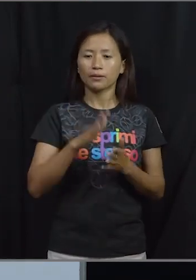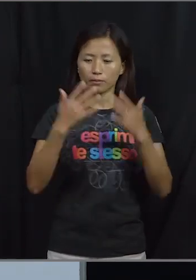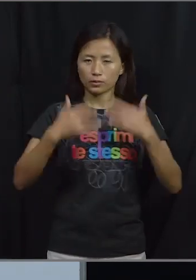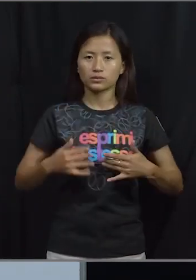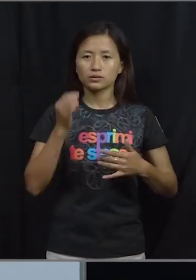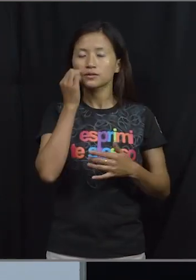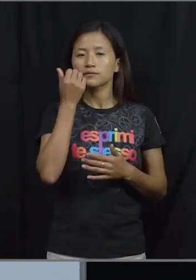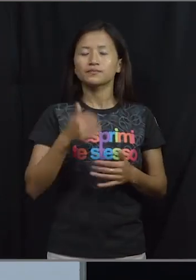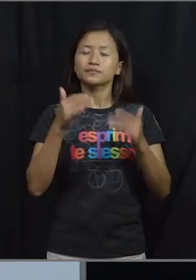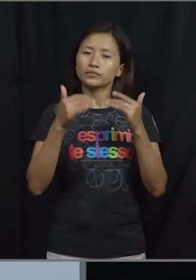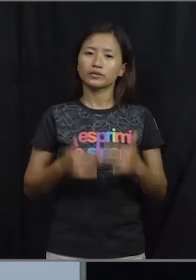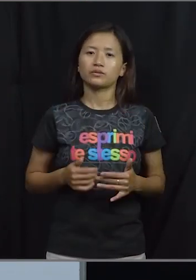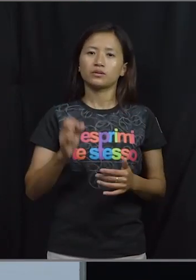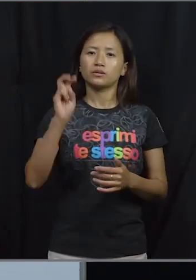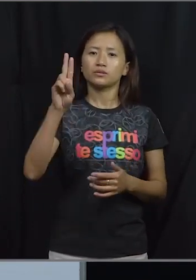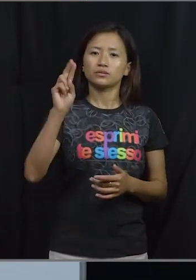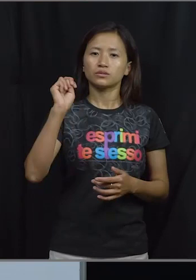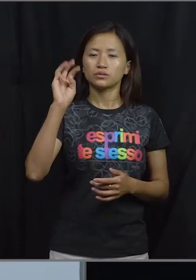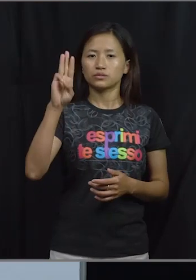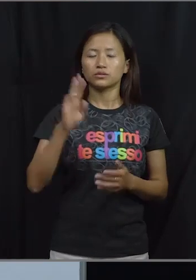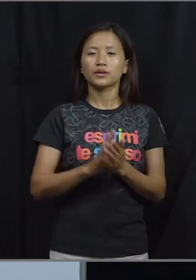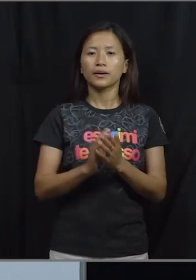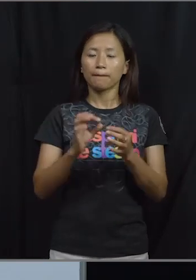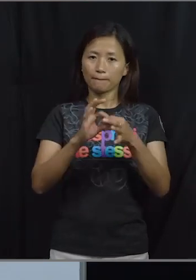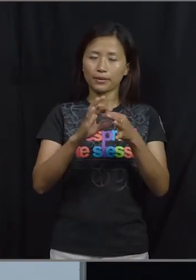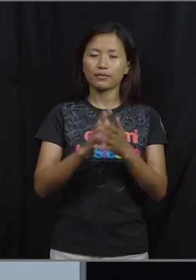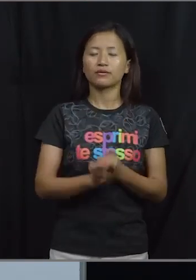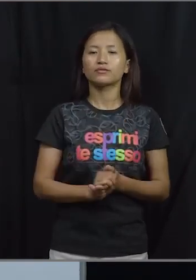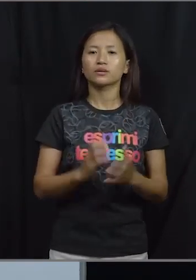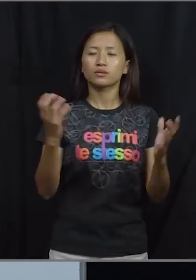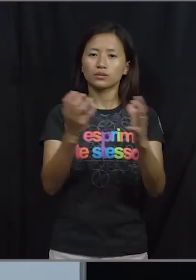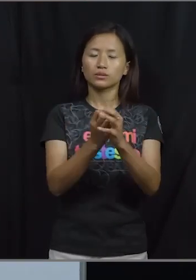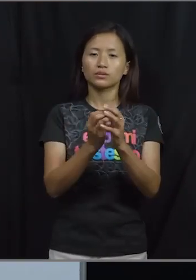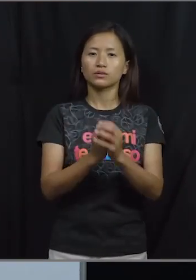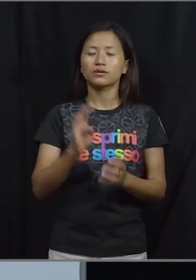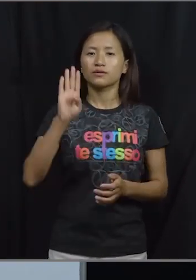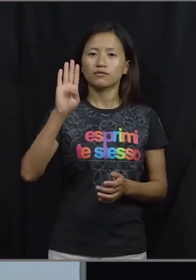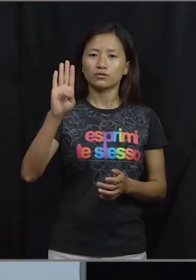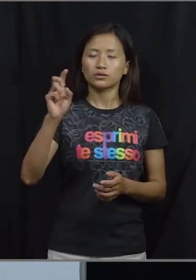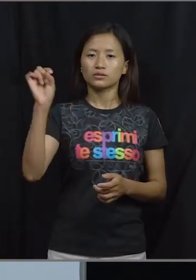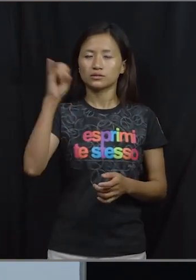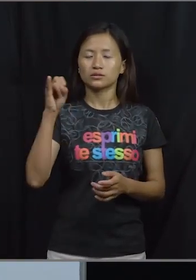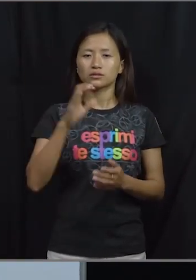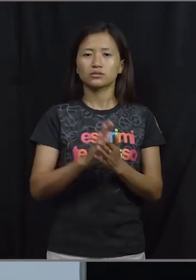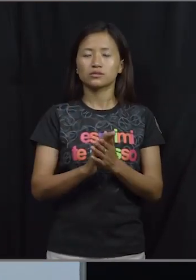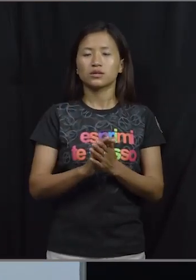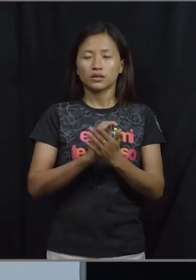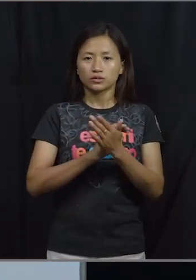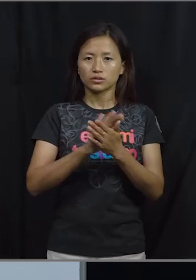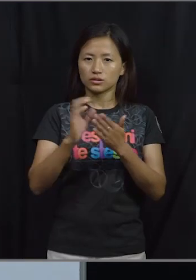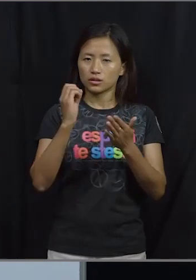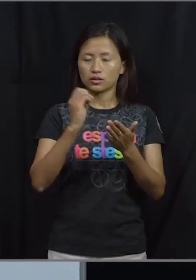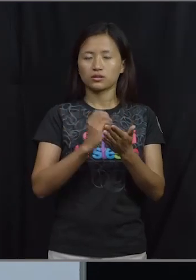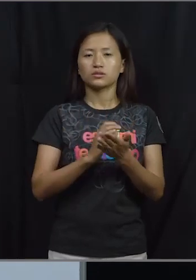is said that we have 23 pairs of chromosomes. So combined together will be 46 chromosomes, isn't it?